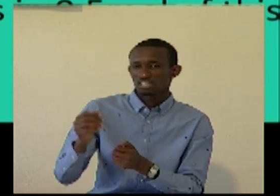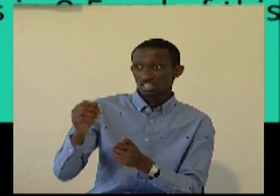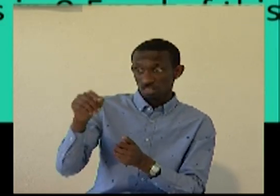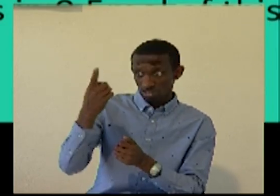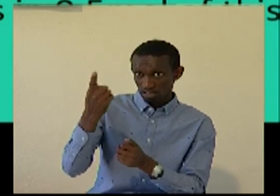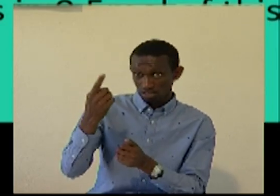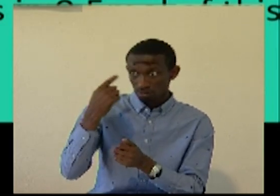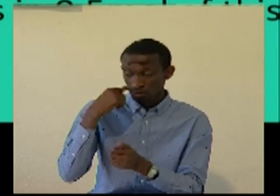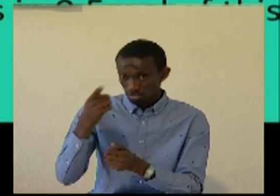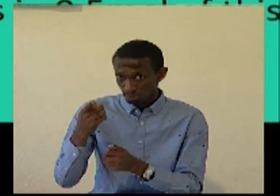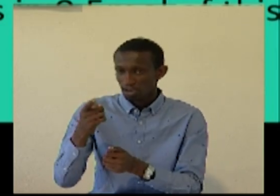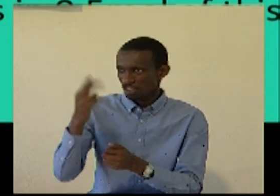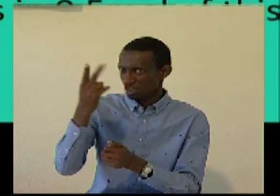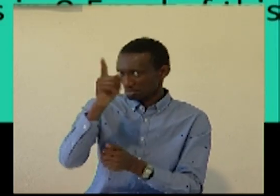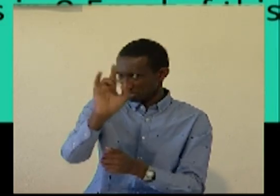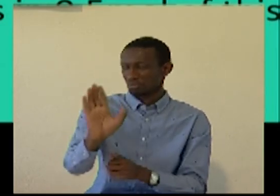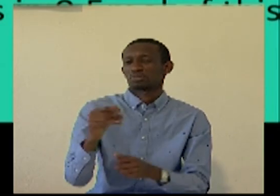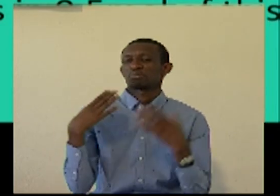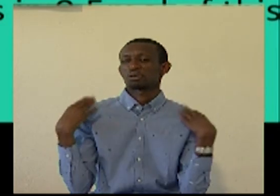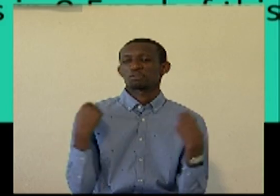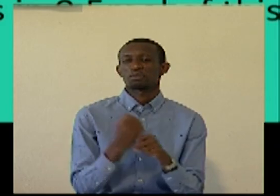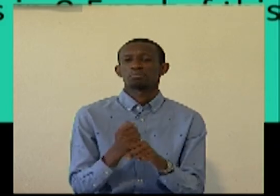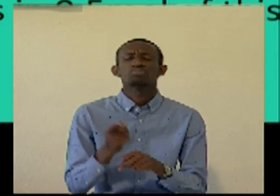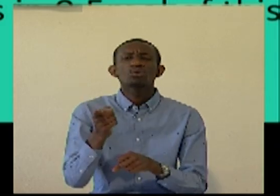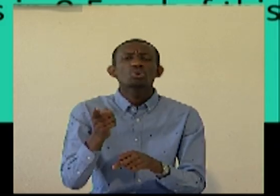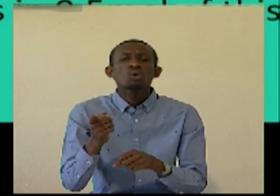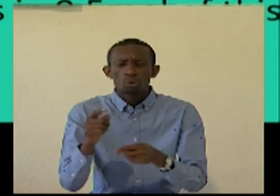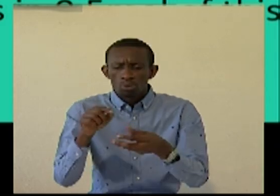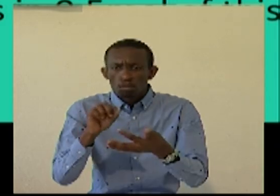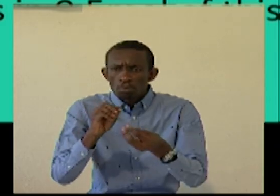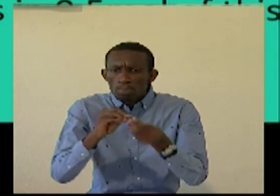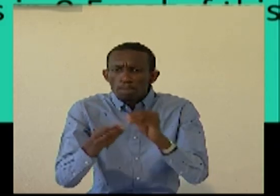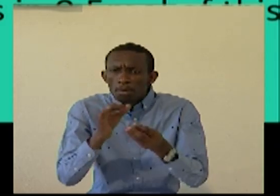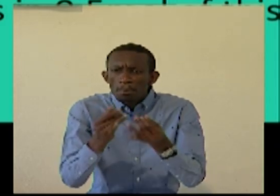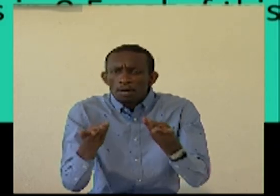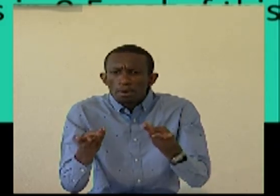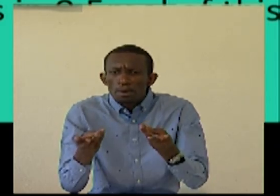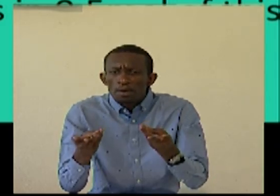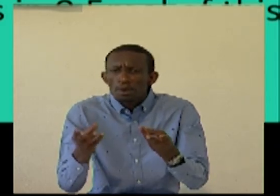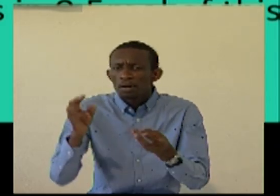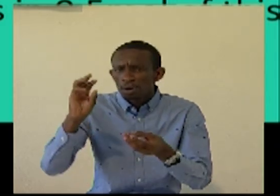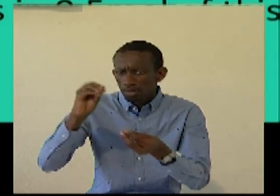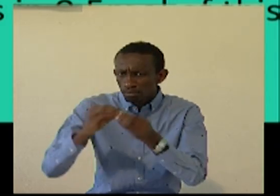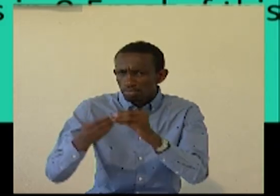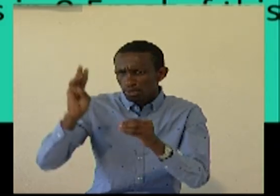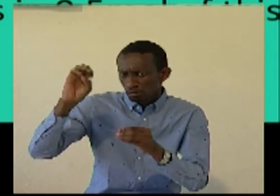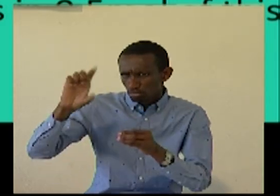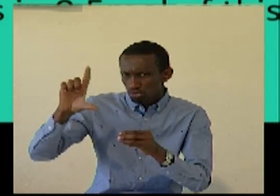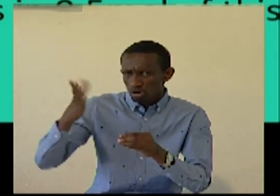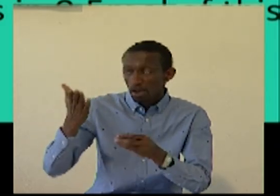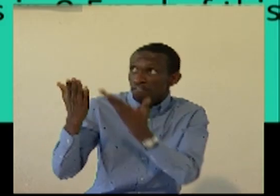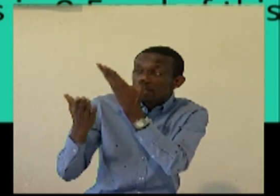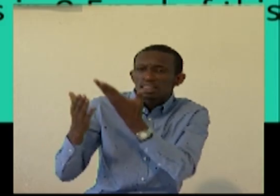done as your exercise. Calculate the number of moles for this number of helium atoms.